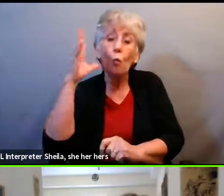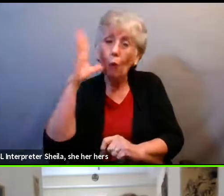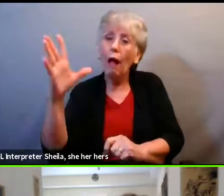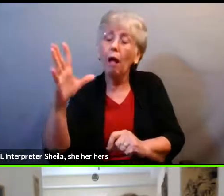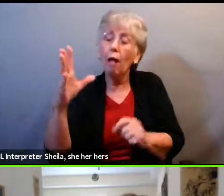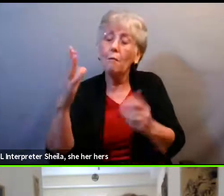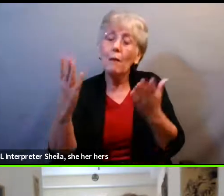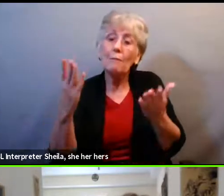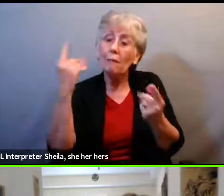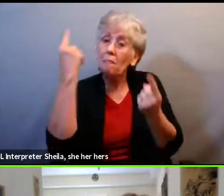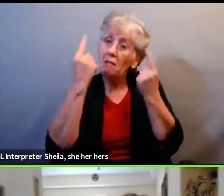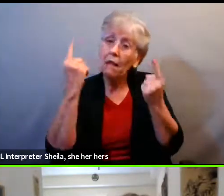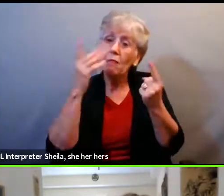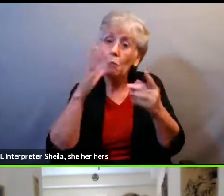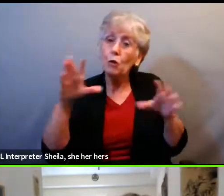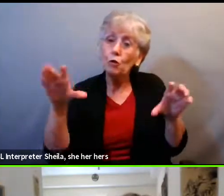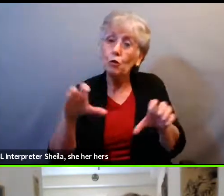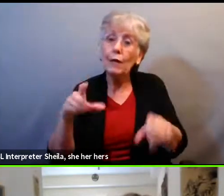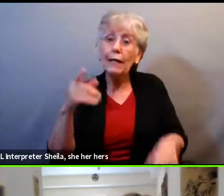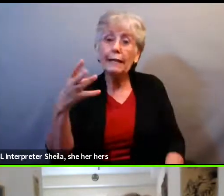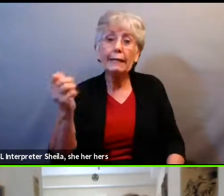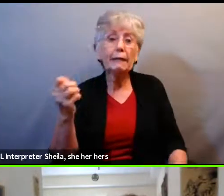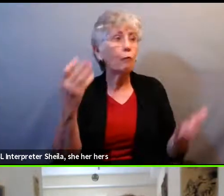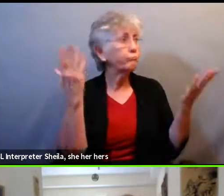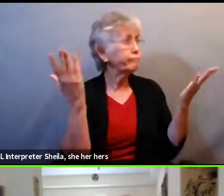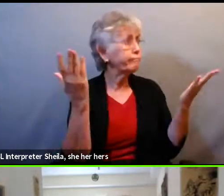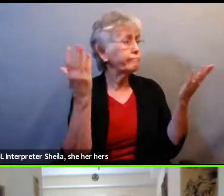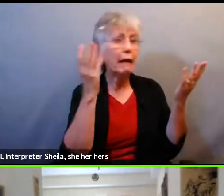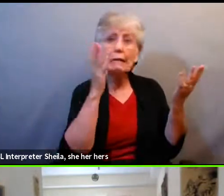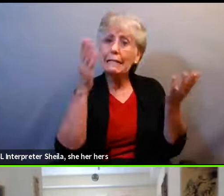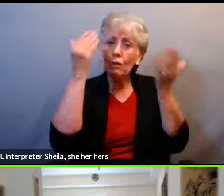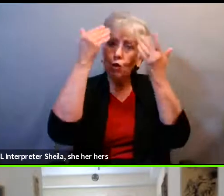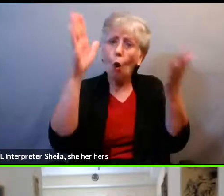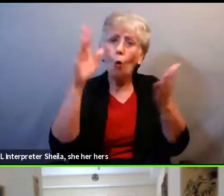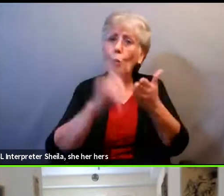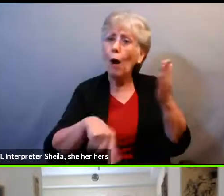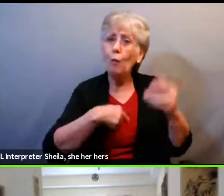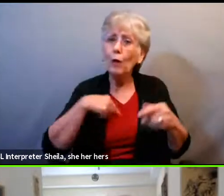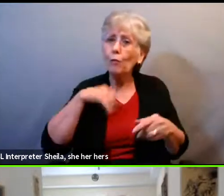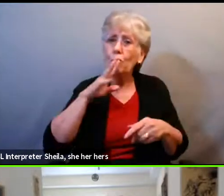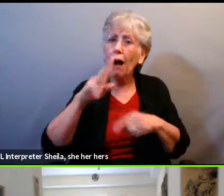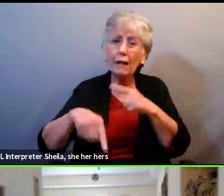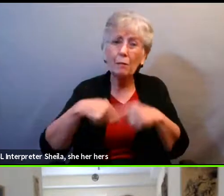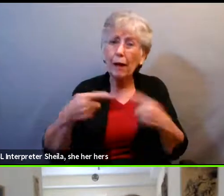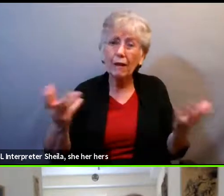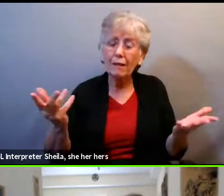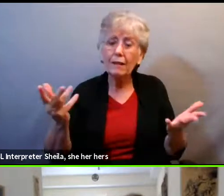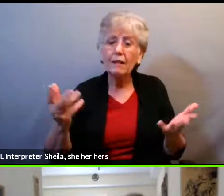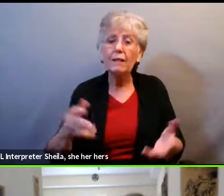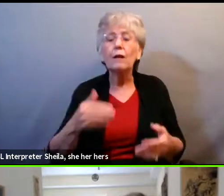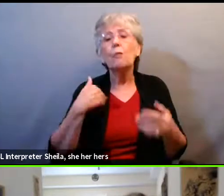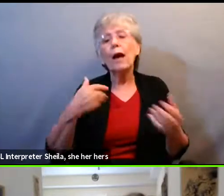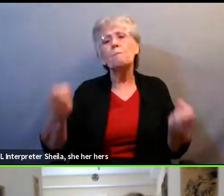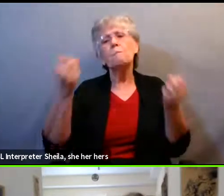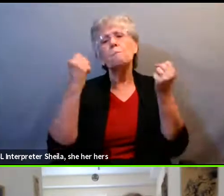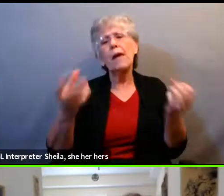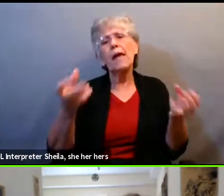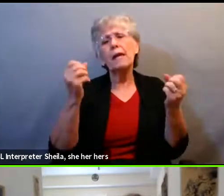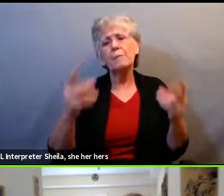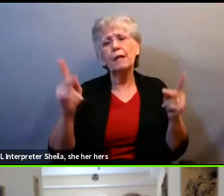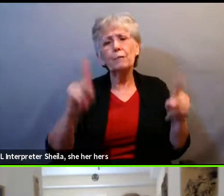considered, and he didn't know what we were talking about. So there had been many people who had come into the